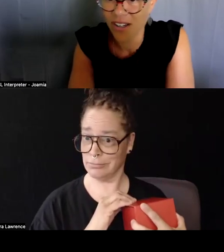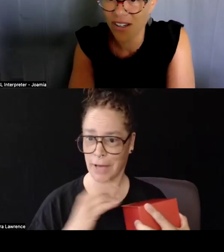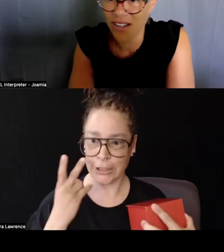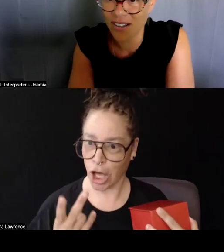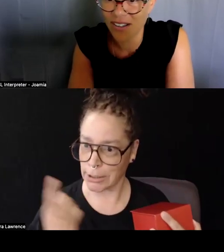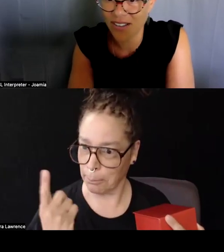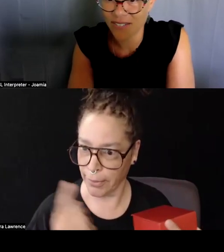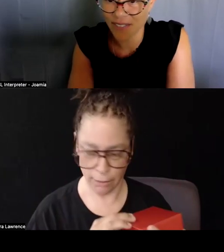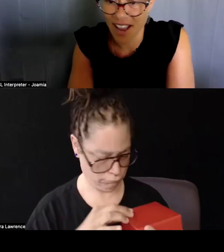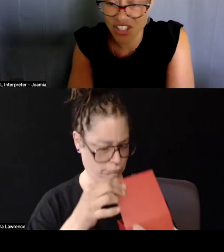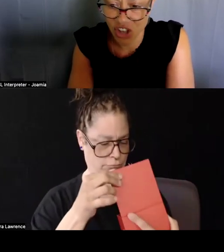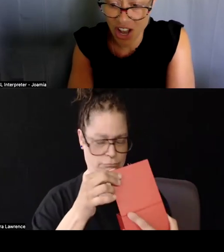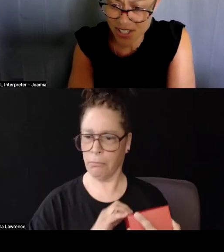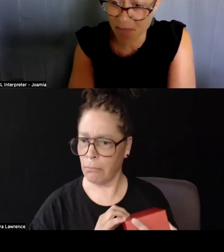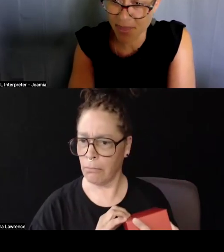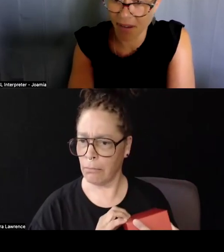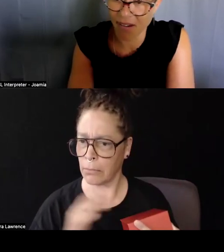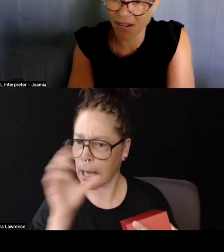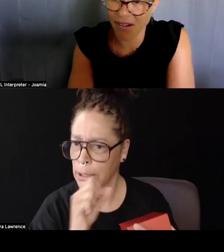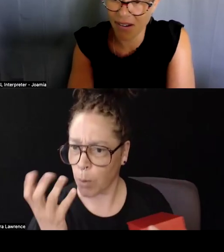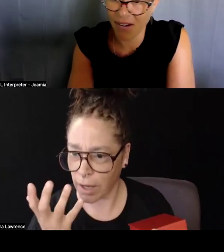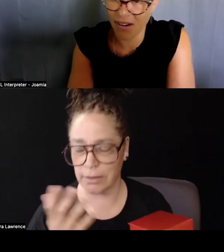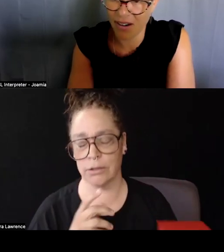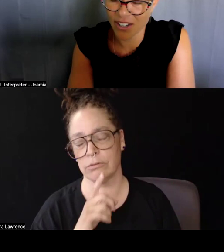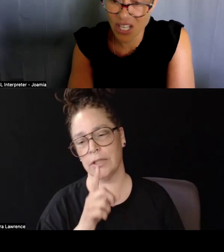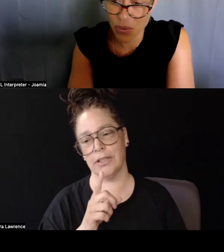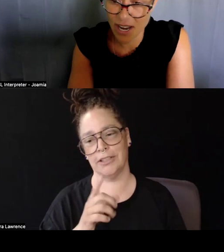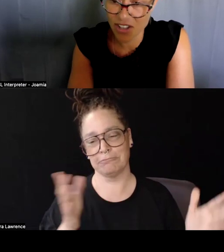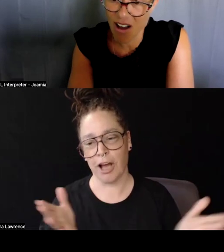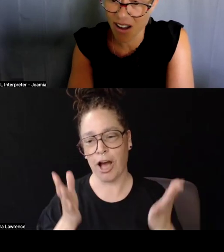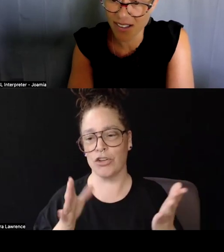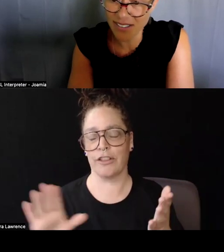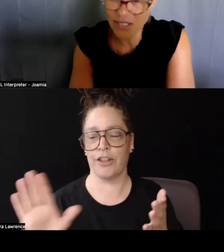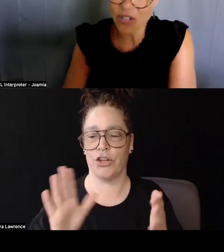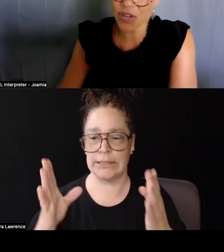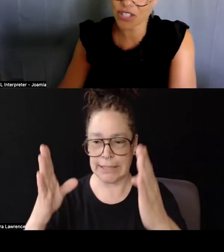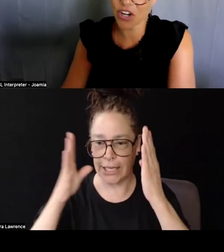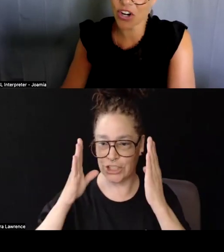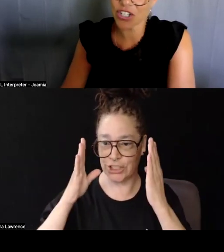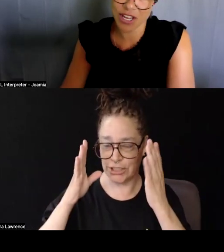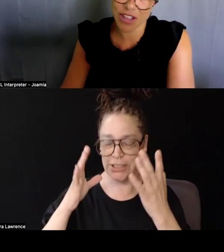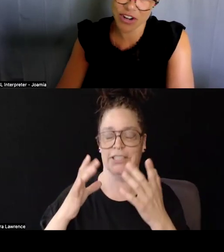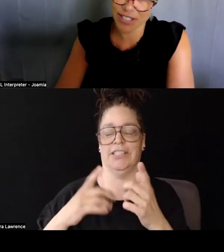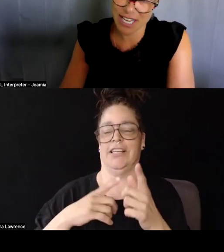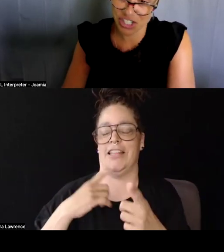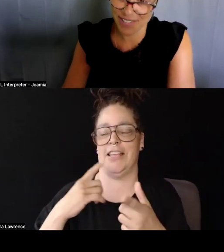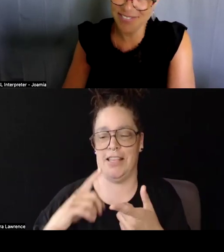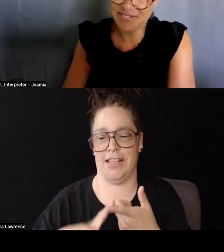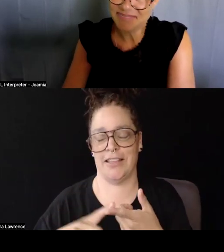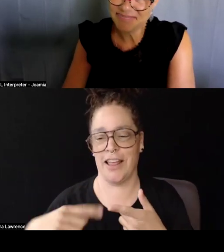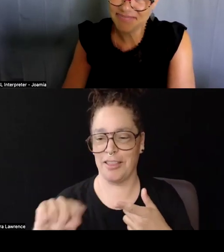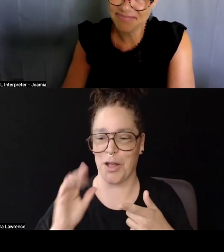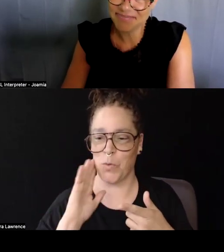Oh, I saw something. Guess what I saw? So it's encouraging their